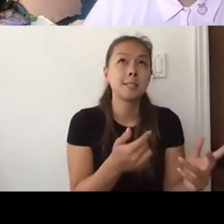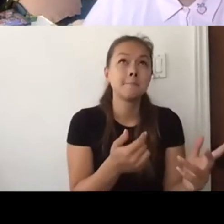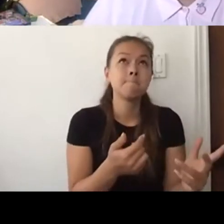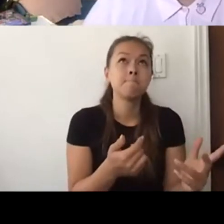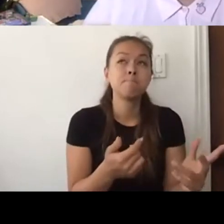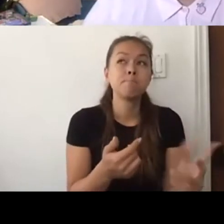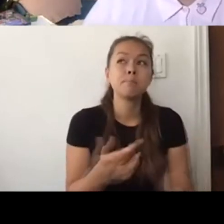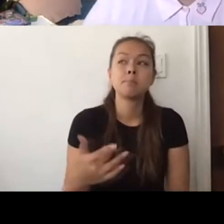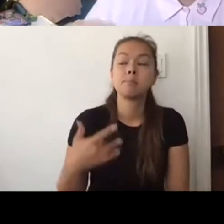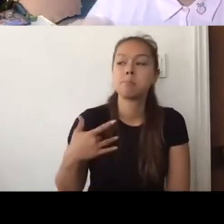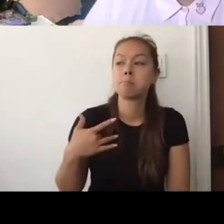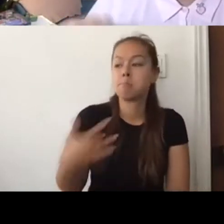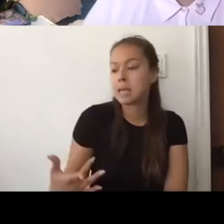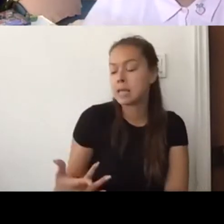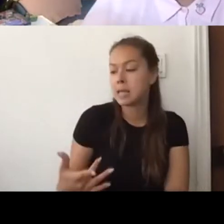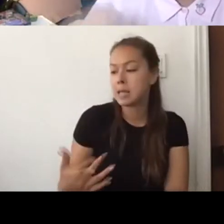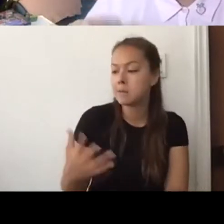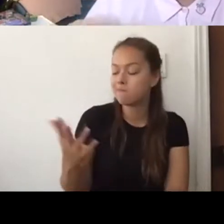negative stereotypes